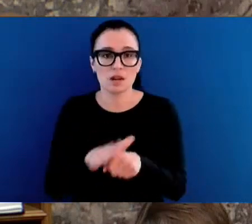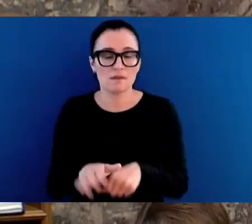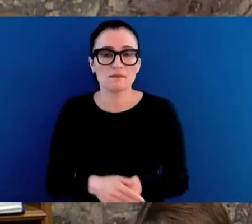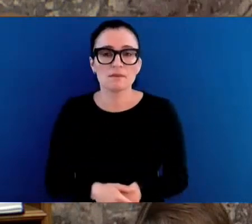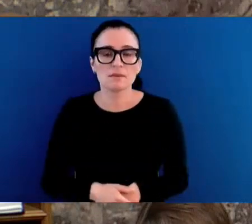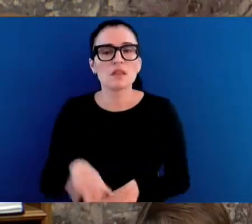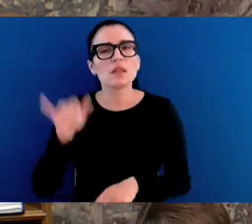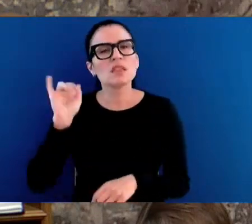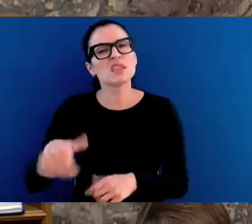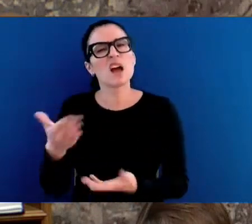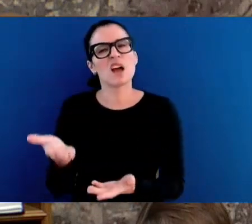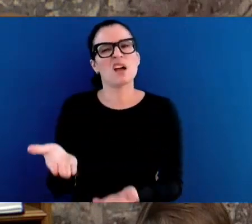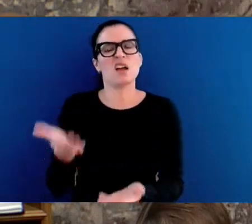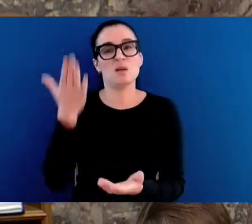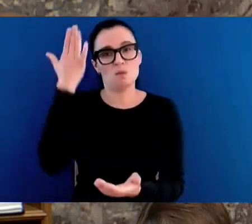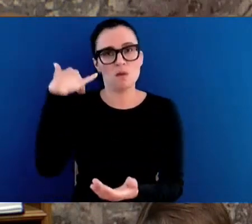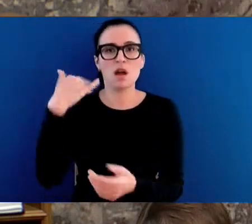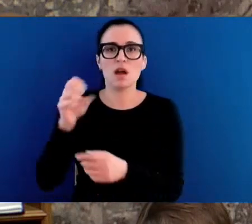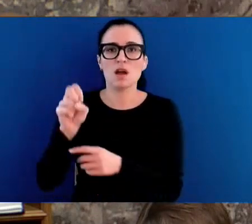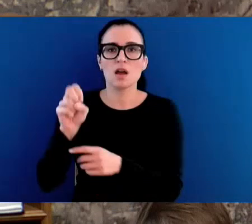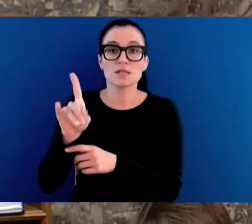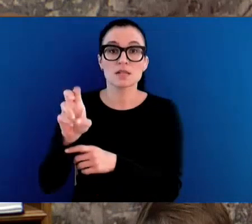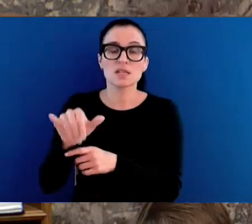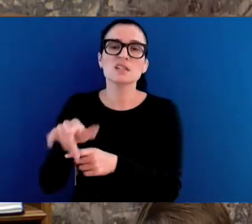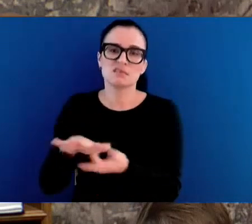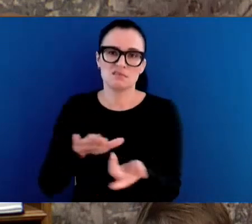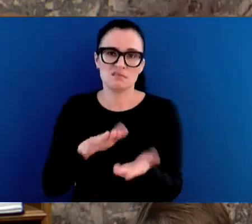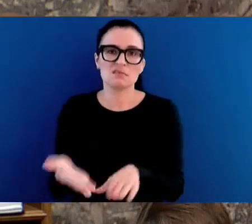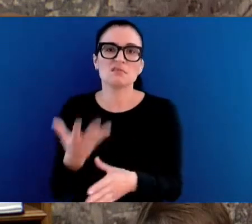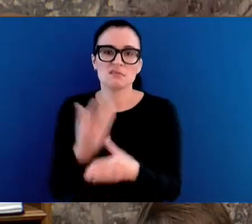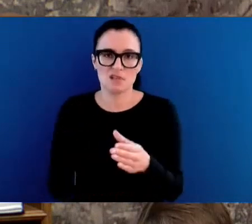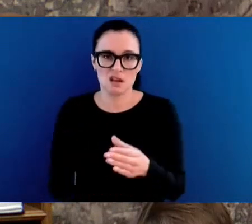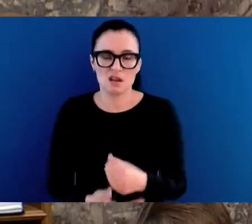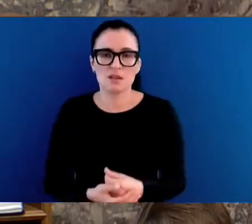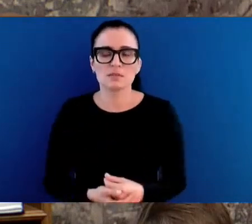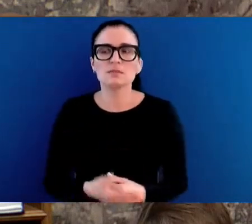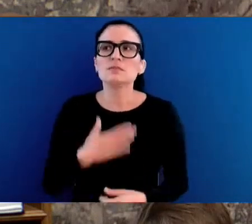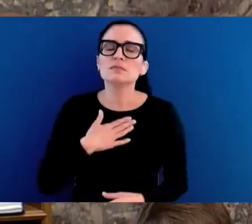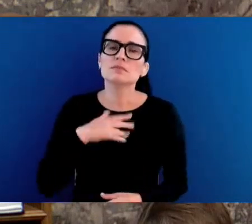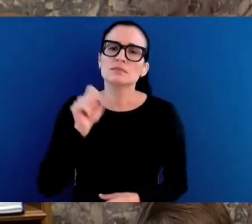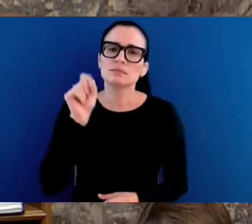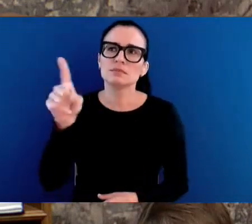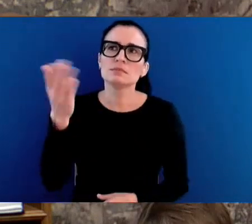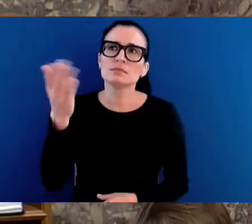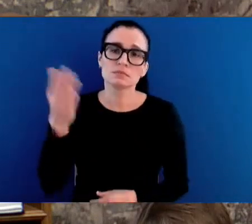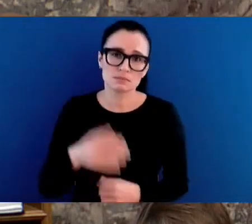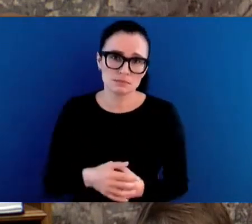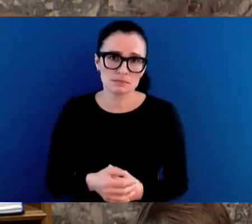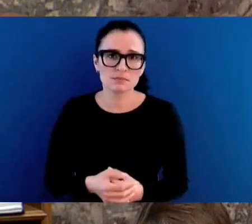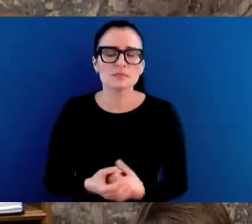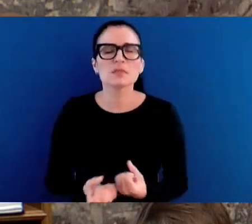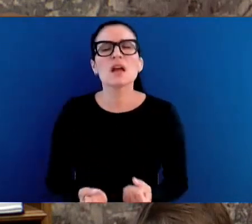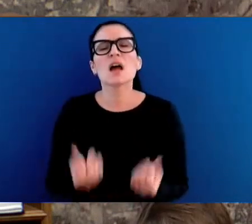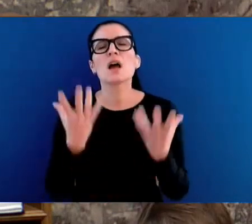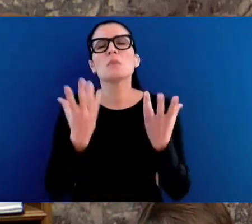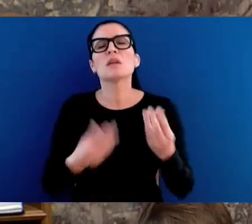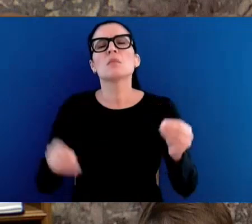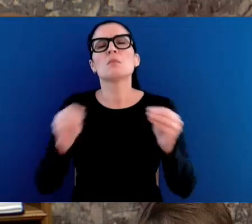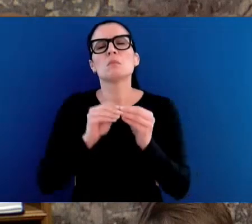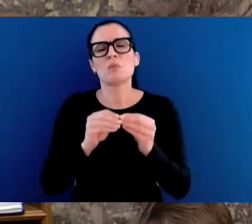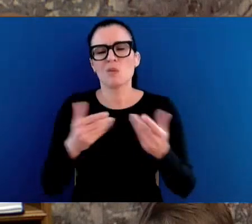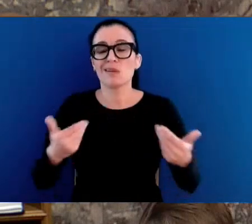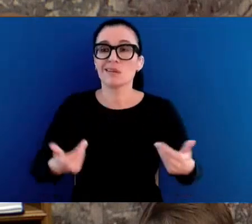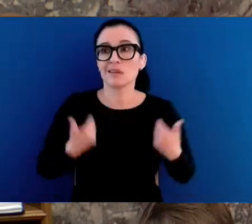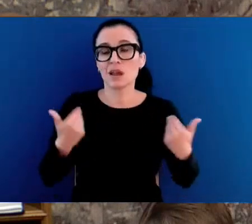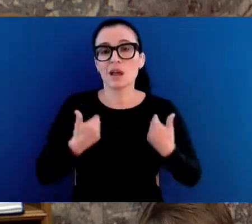many more young lives will be lost before this government recognizes that his government's approach to